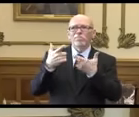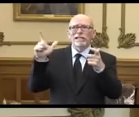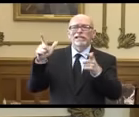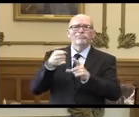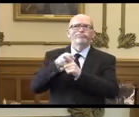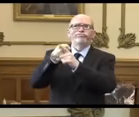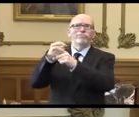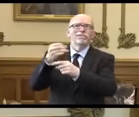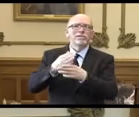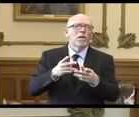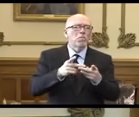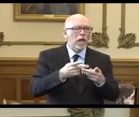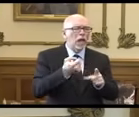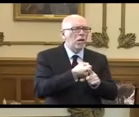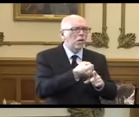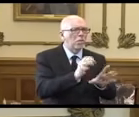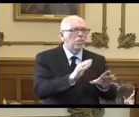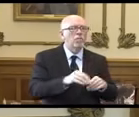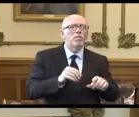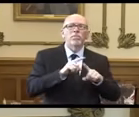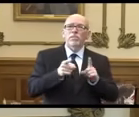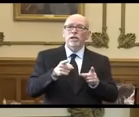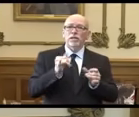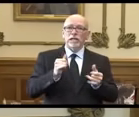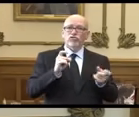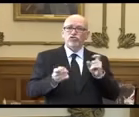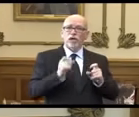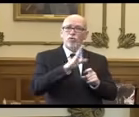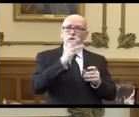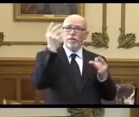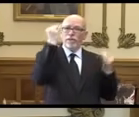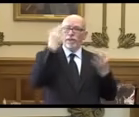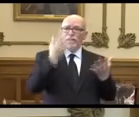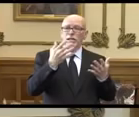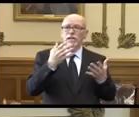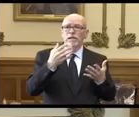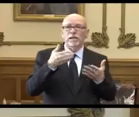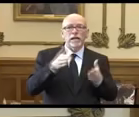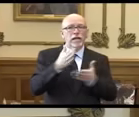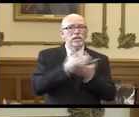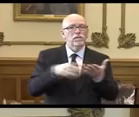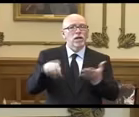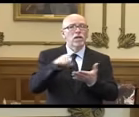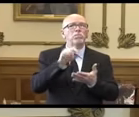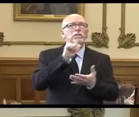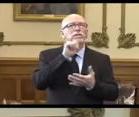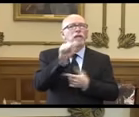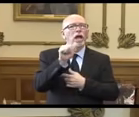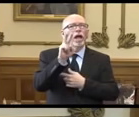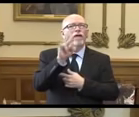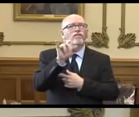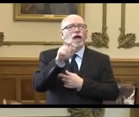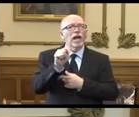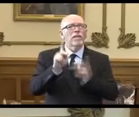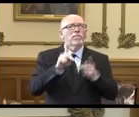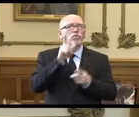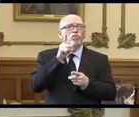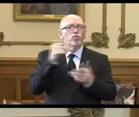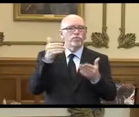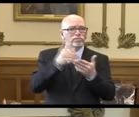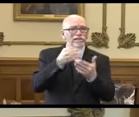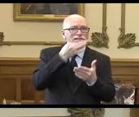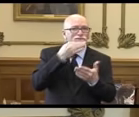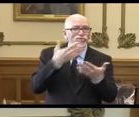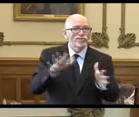at various facilities. Has that changed your thinking in terms of letting some nonviolent folks who might be close to the end of